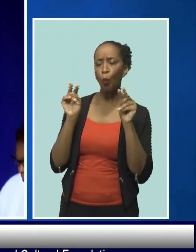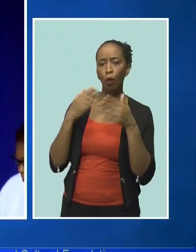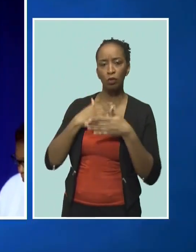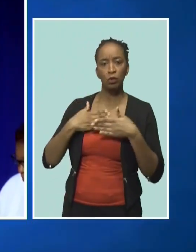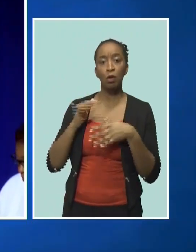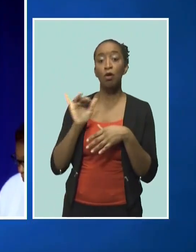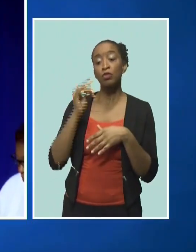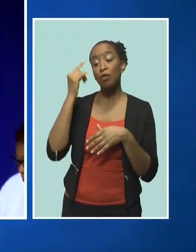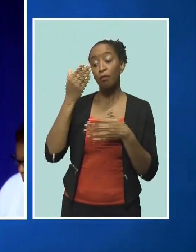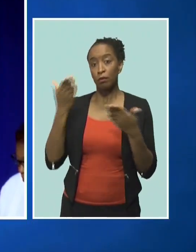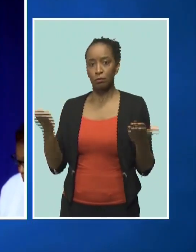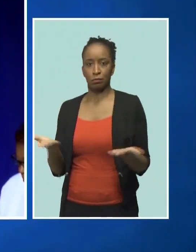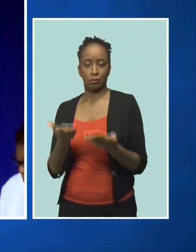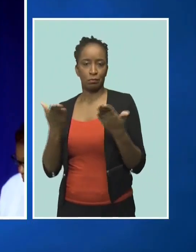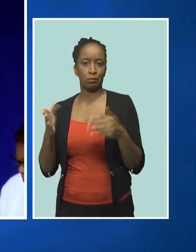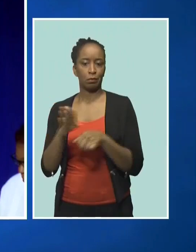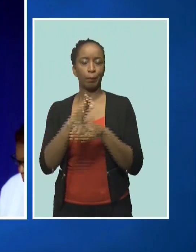that.